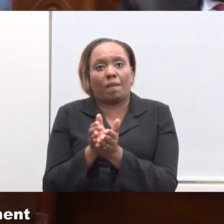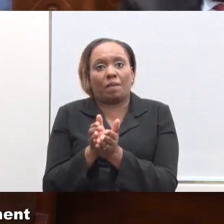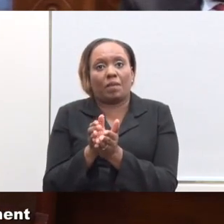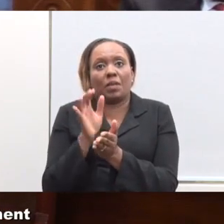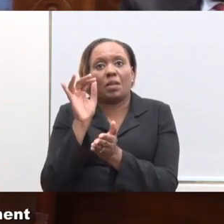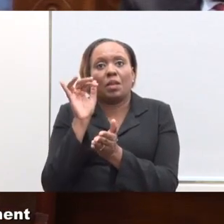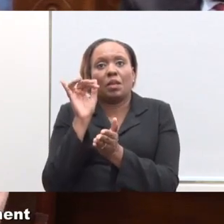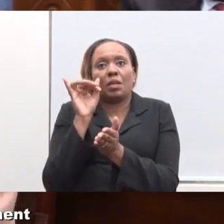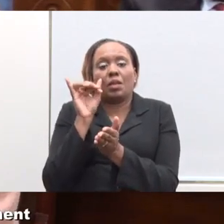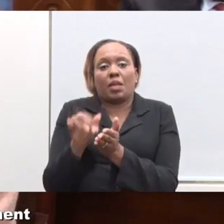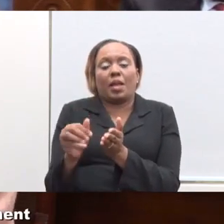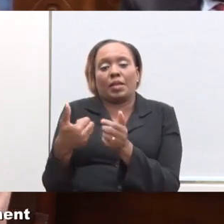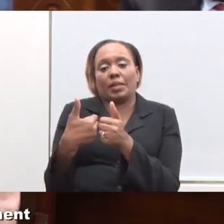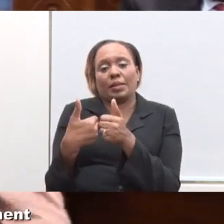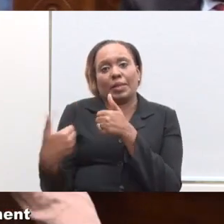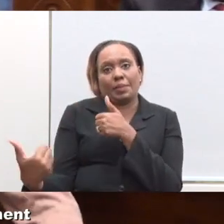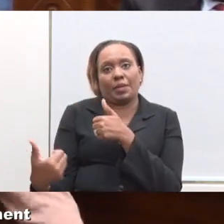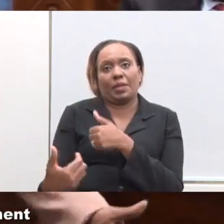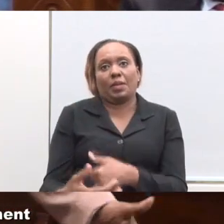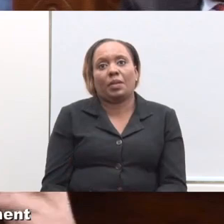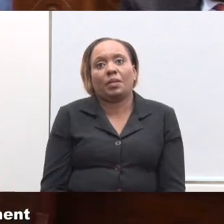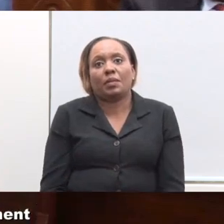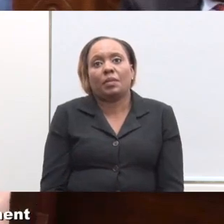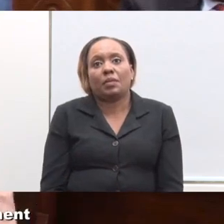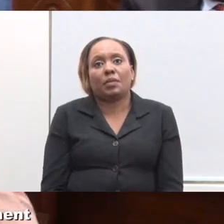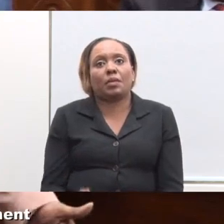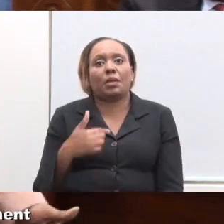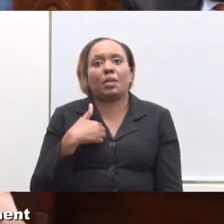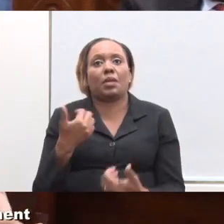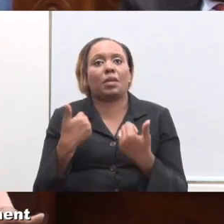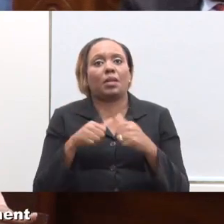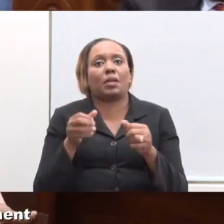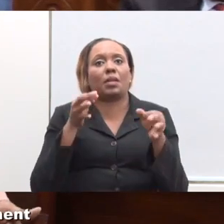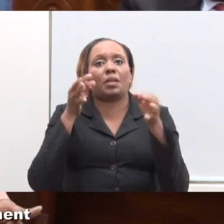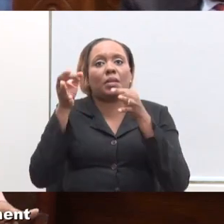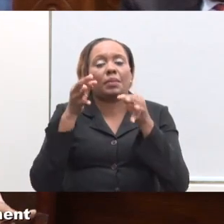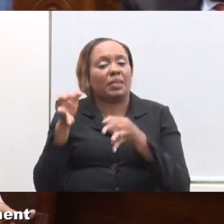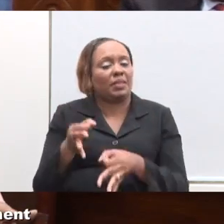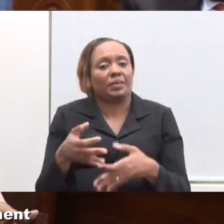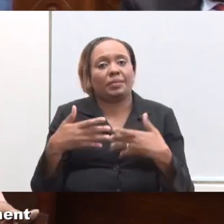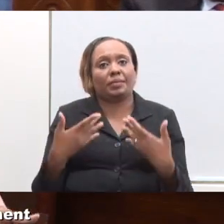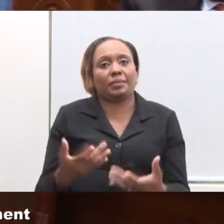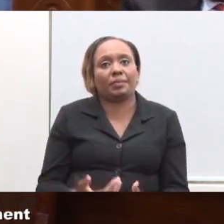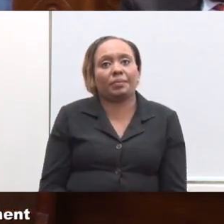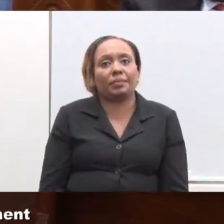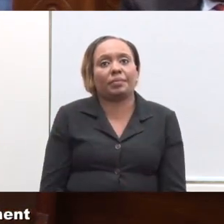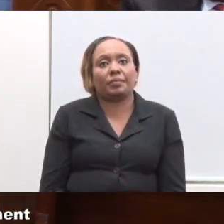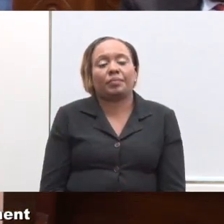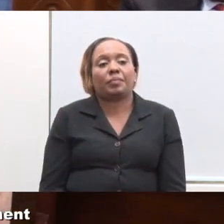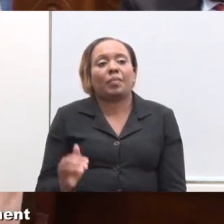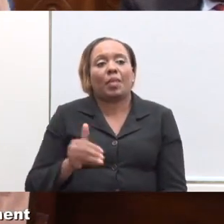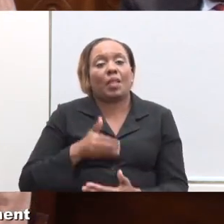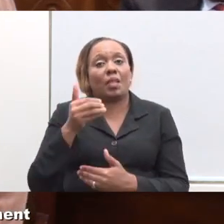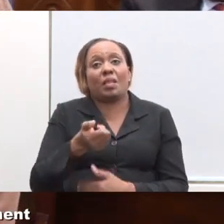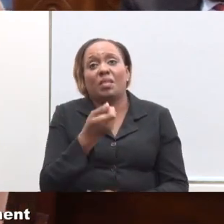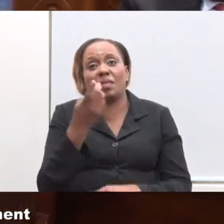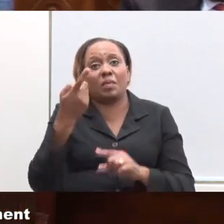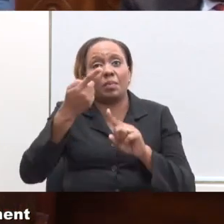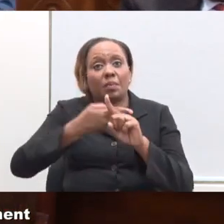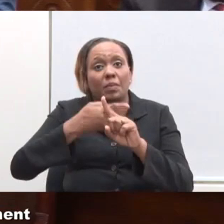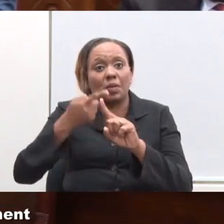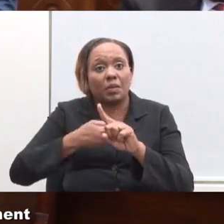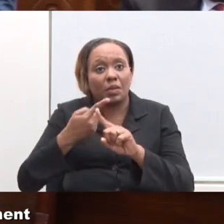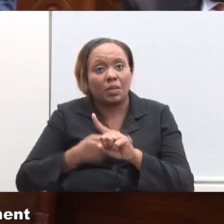understand? I have tried to explain, and one of the things about the next few months is that you're going to hear